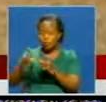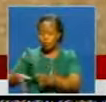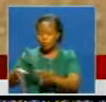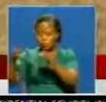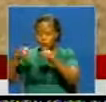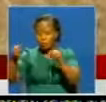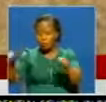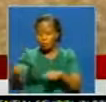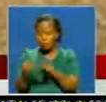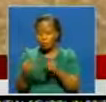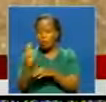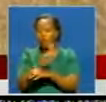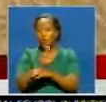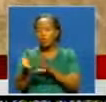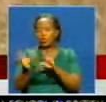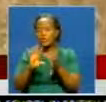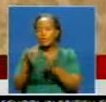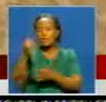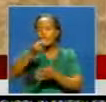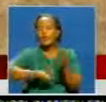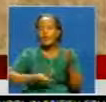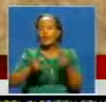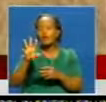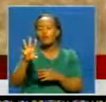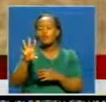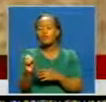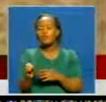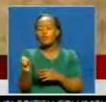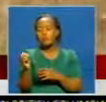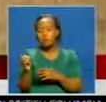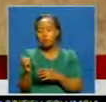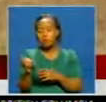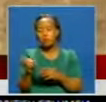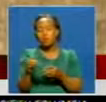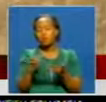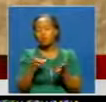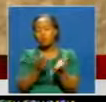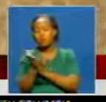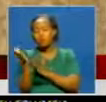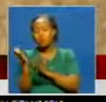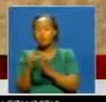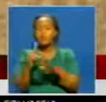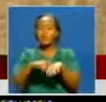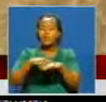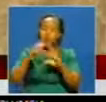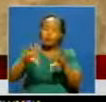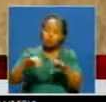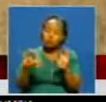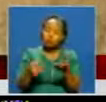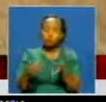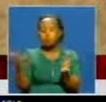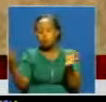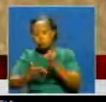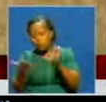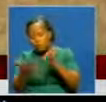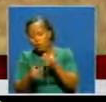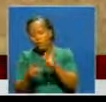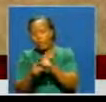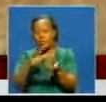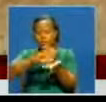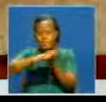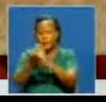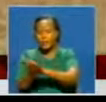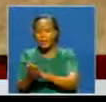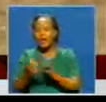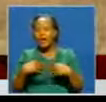costs about 50 shillings to both you mow, you rake, and you bale. It costs about